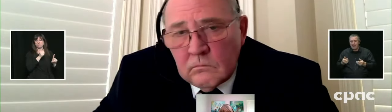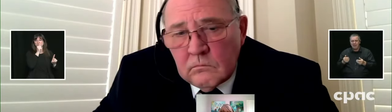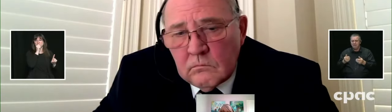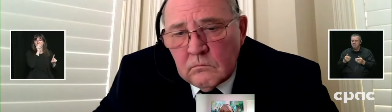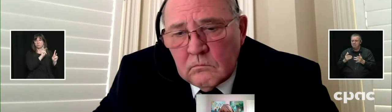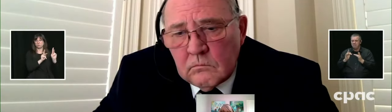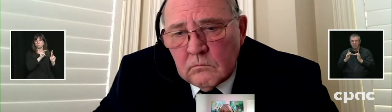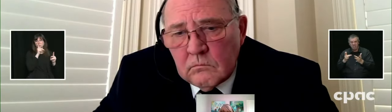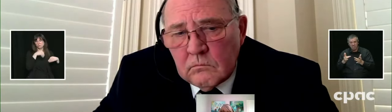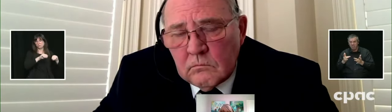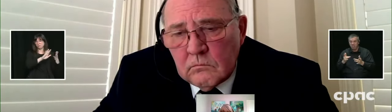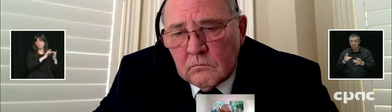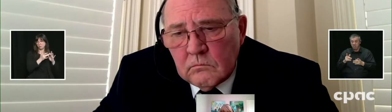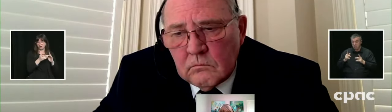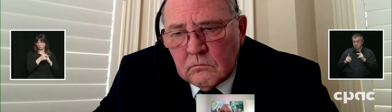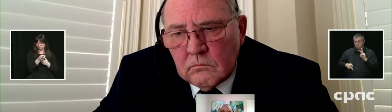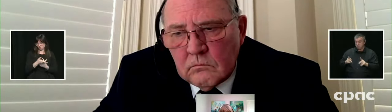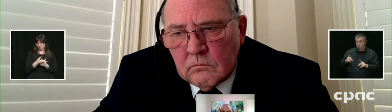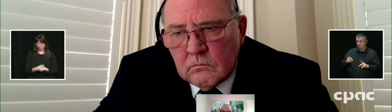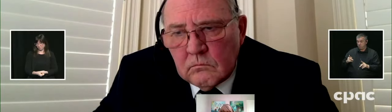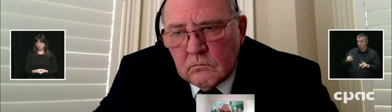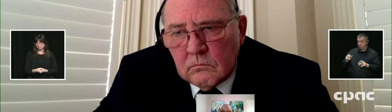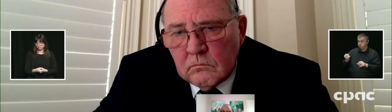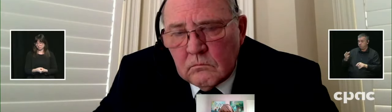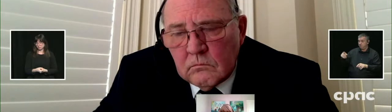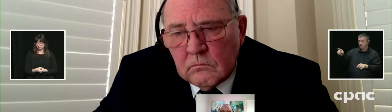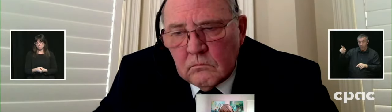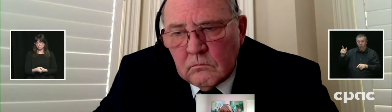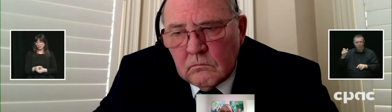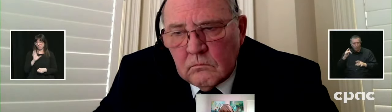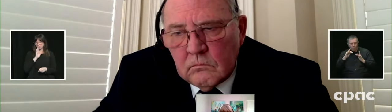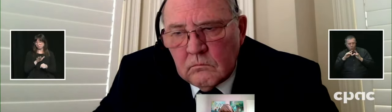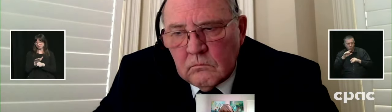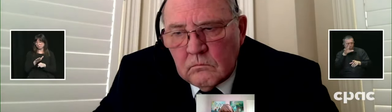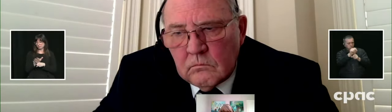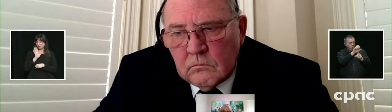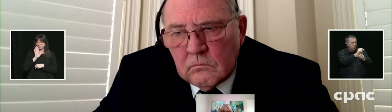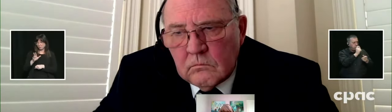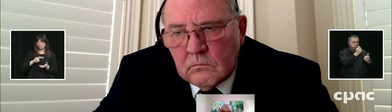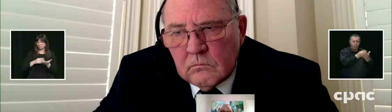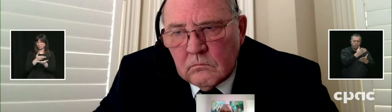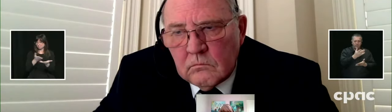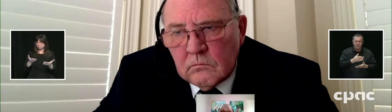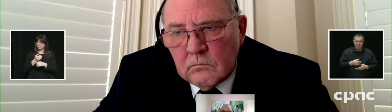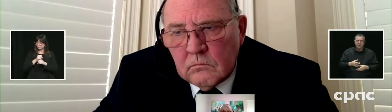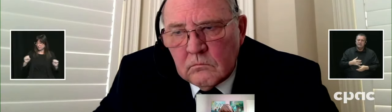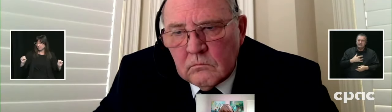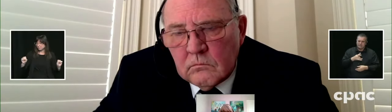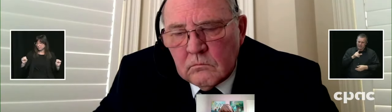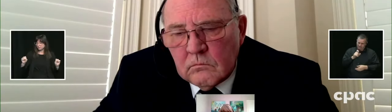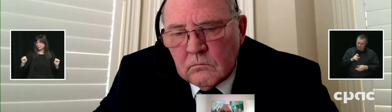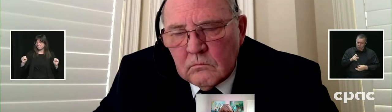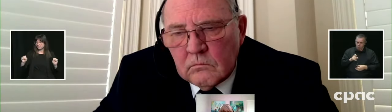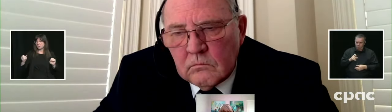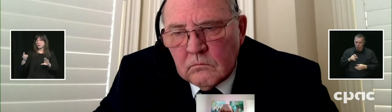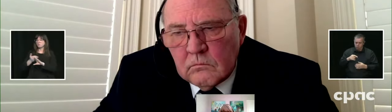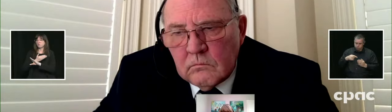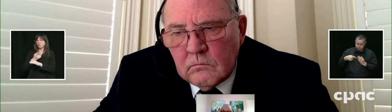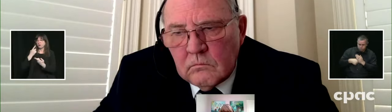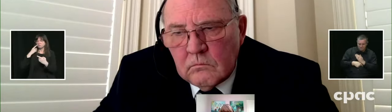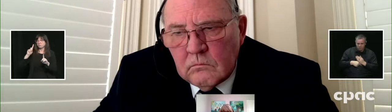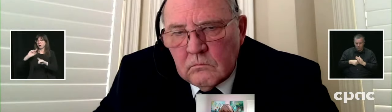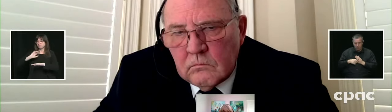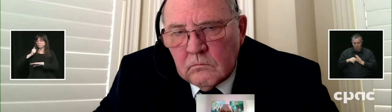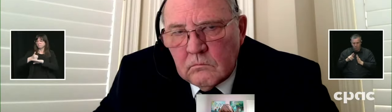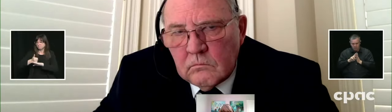wonder, you know, how confident you are that this move goes far enough to keep Canadians safe in the interim before you're able to